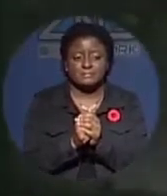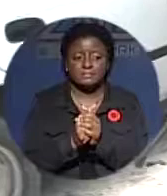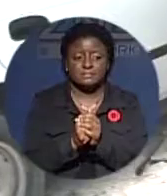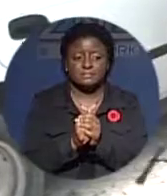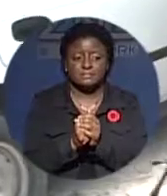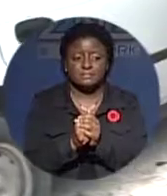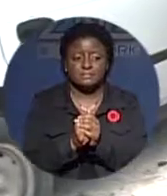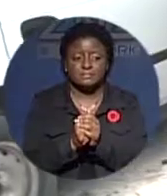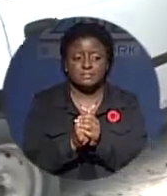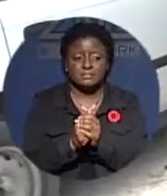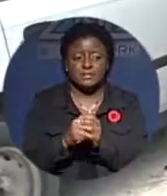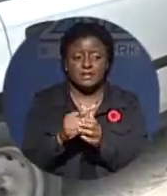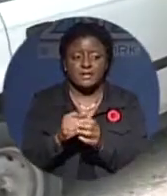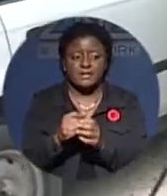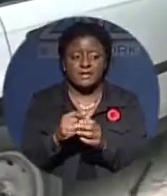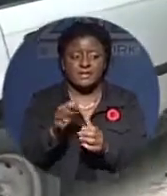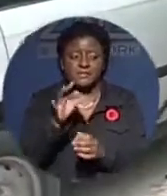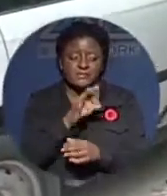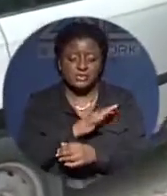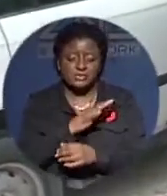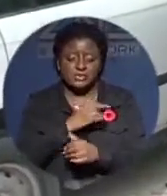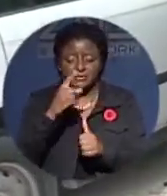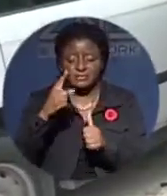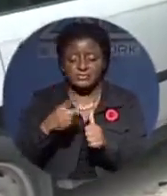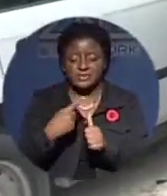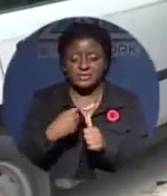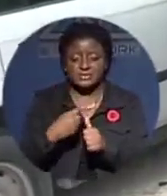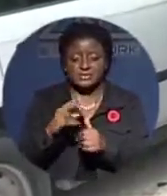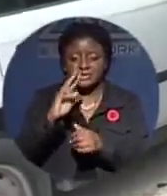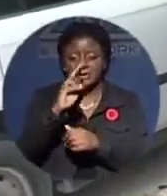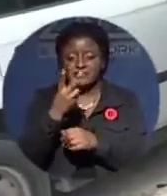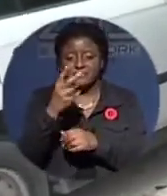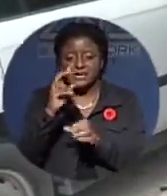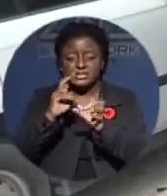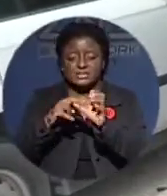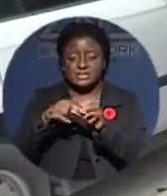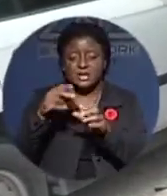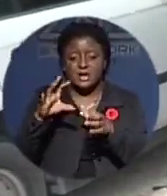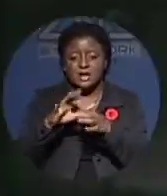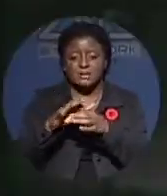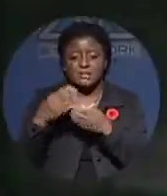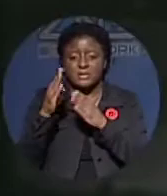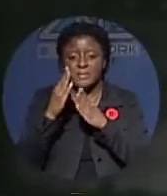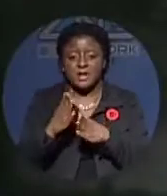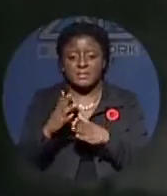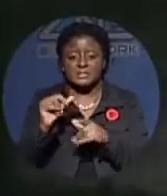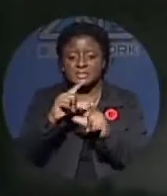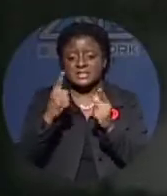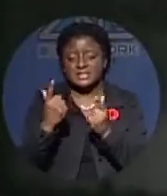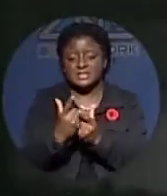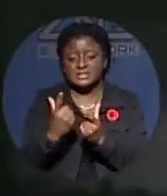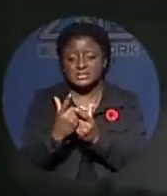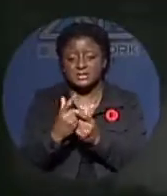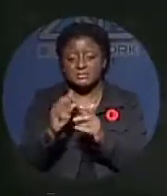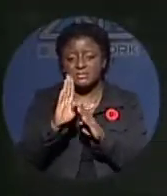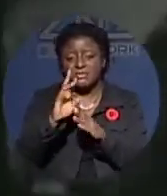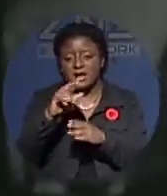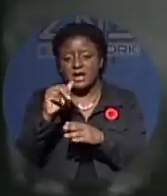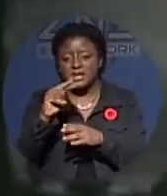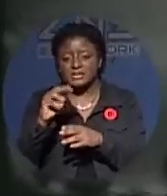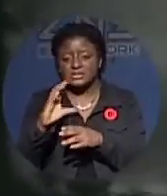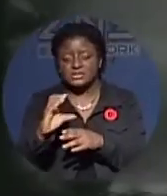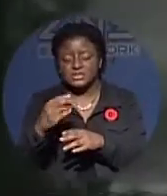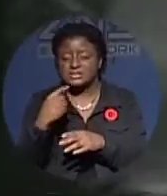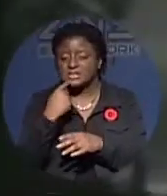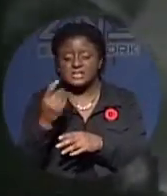co-pilot. Fisher, the first vice chair of the British Legion Bahamas branch, says while he never really got down to the action, he